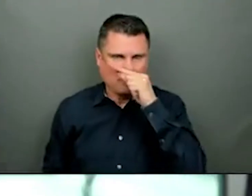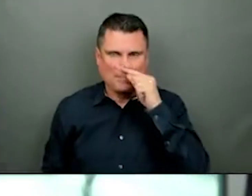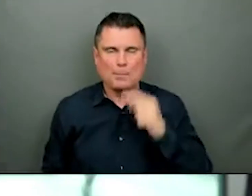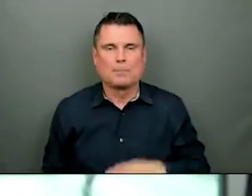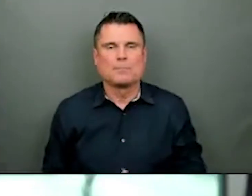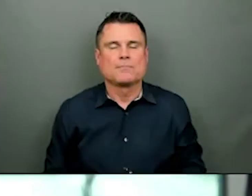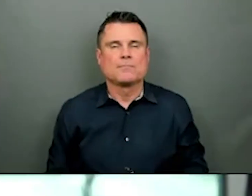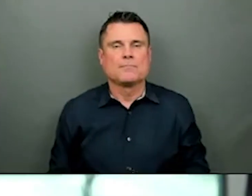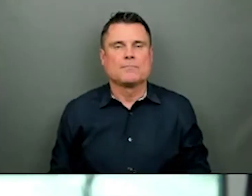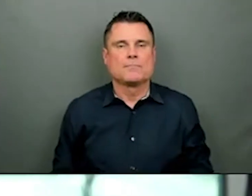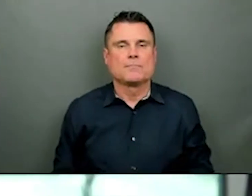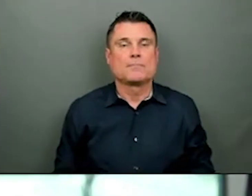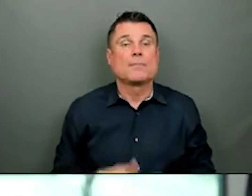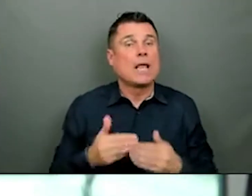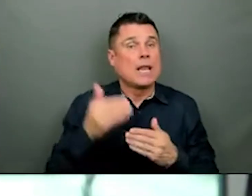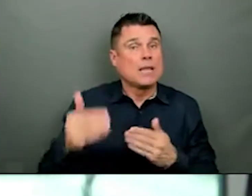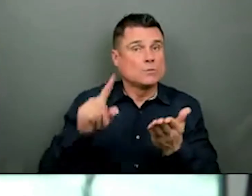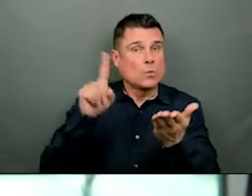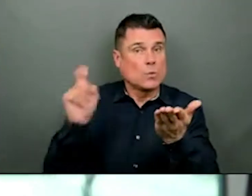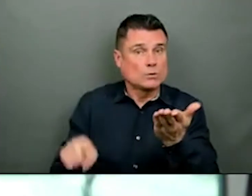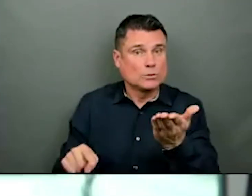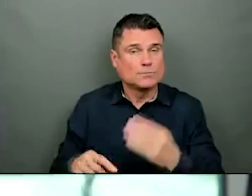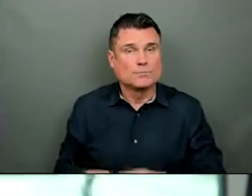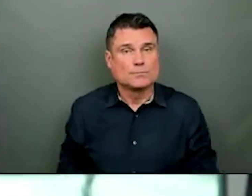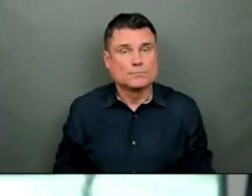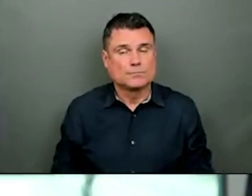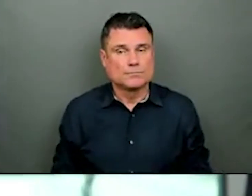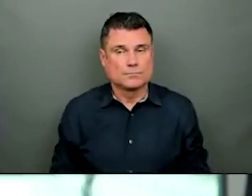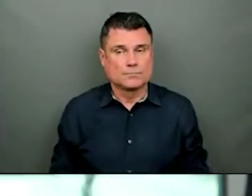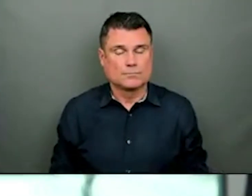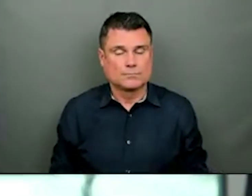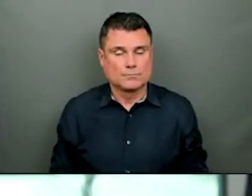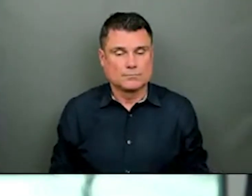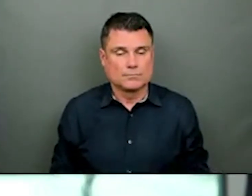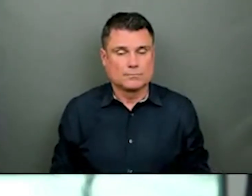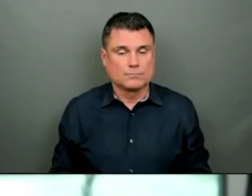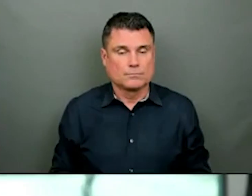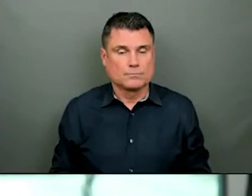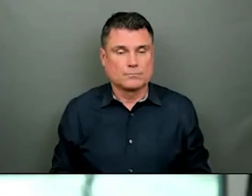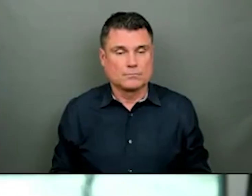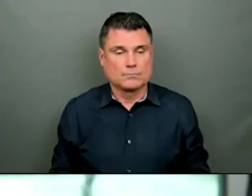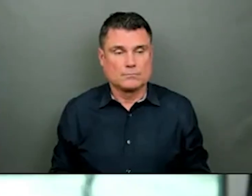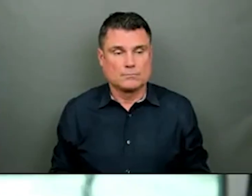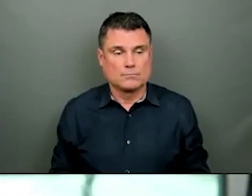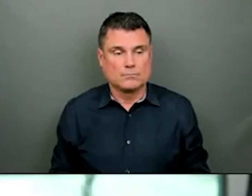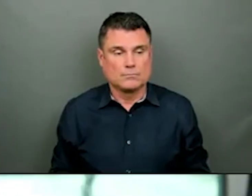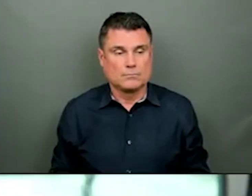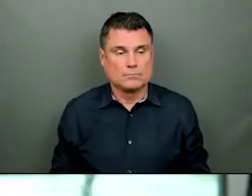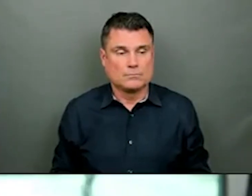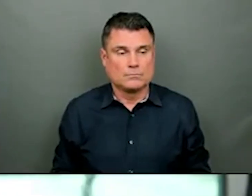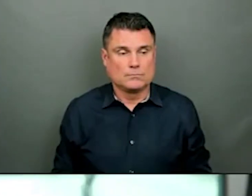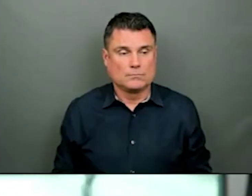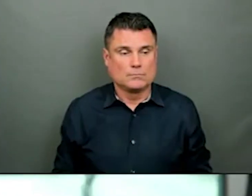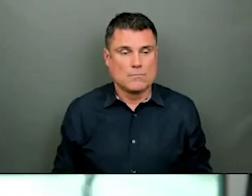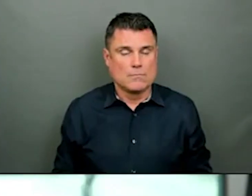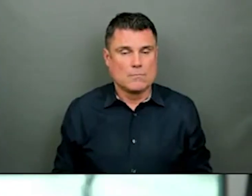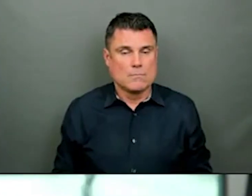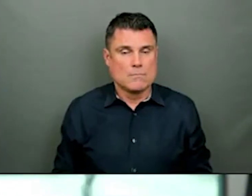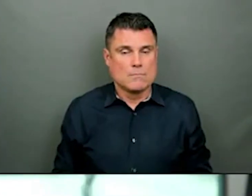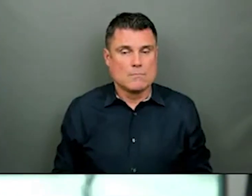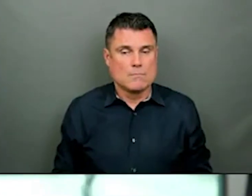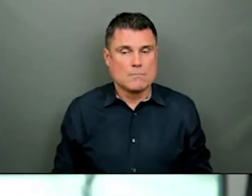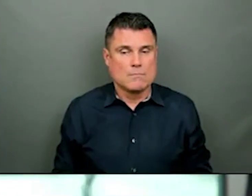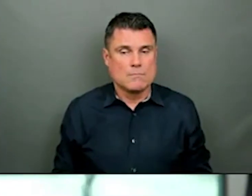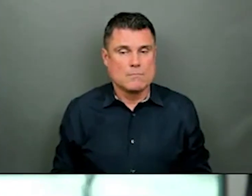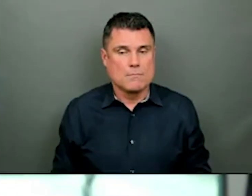Hi, Dr. Henry and Minister Dix. I hope to ask you more about the situation involving Alberta now looking at making people who've tested positive